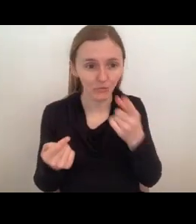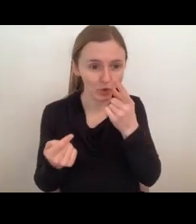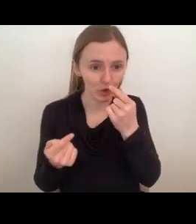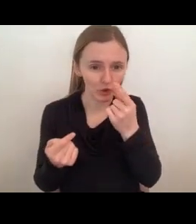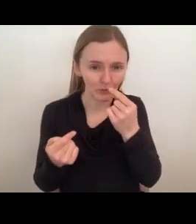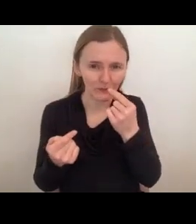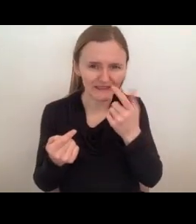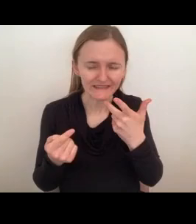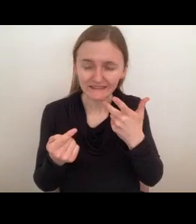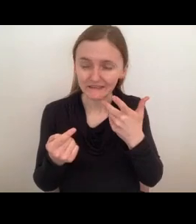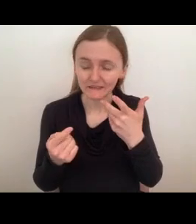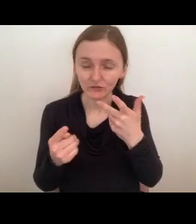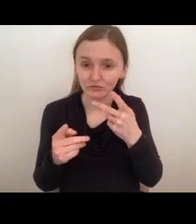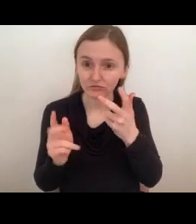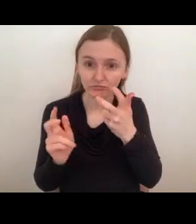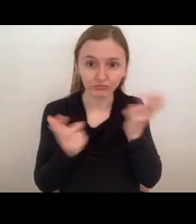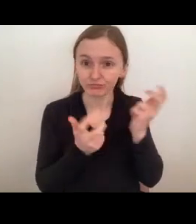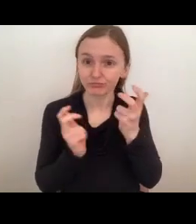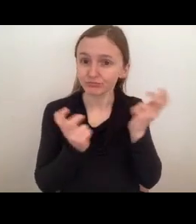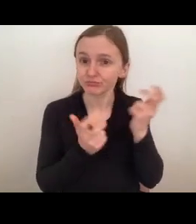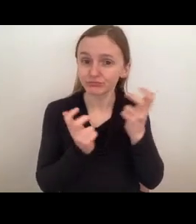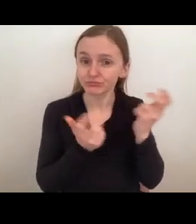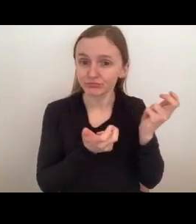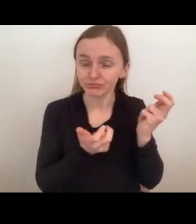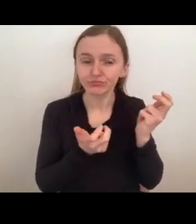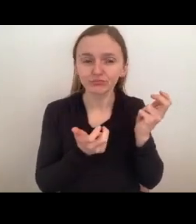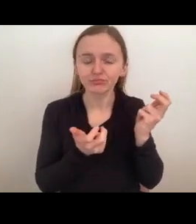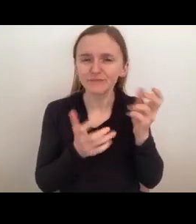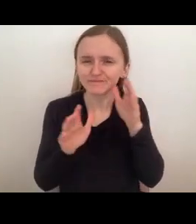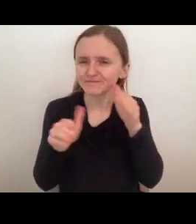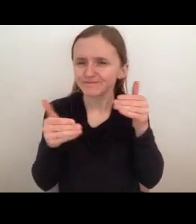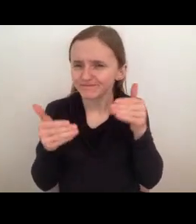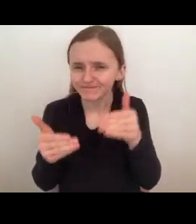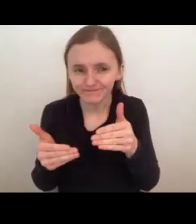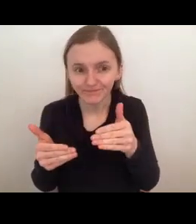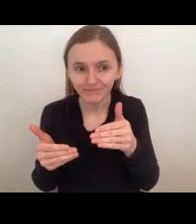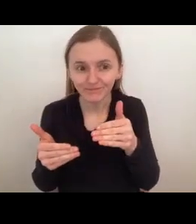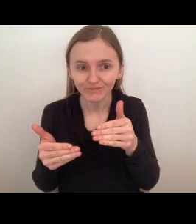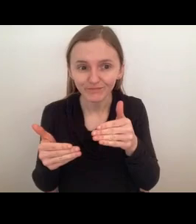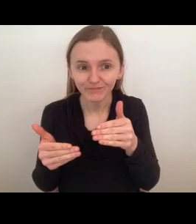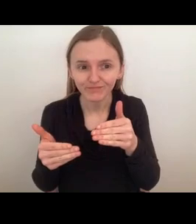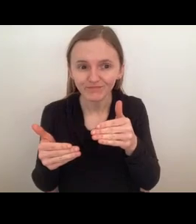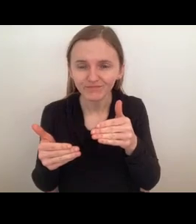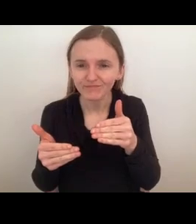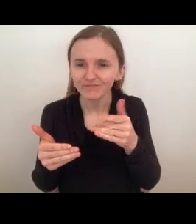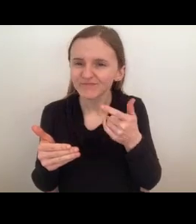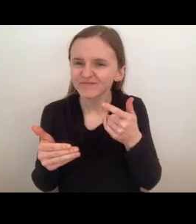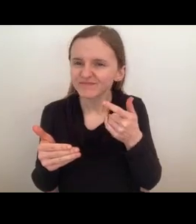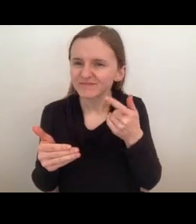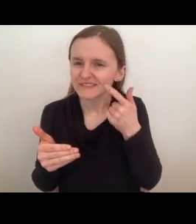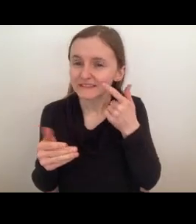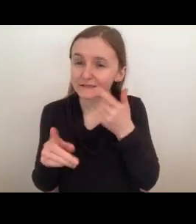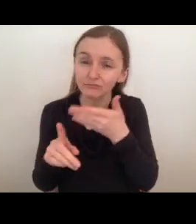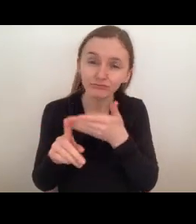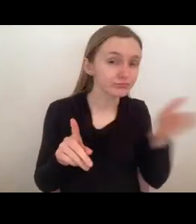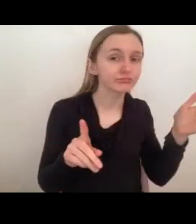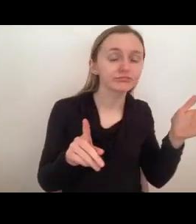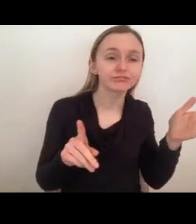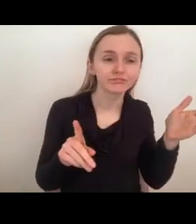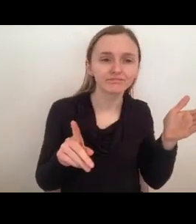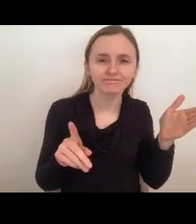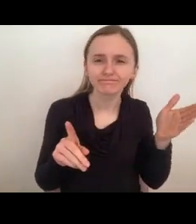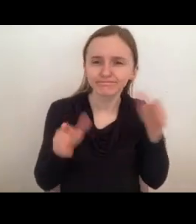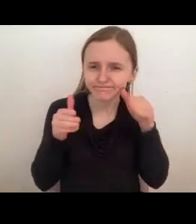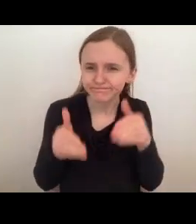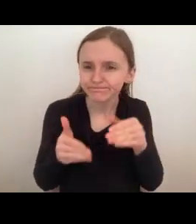sustaining attention. They might quite often lose focus, or maybe they're easily sidetracked, may have difficulties concentrating.